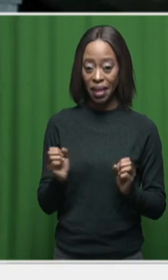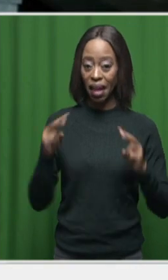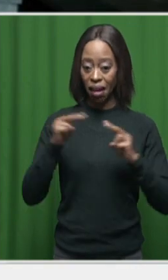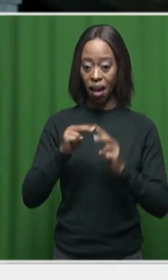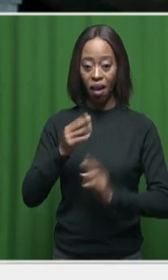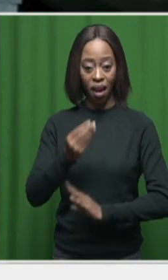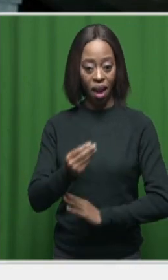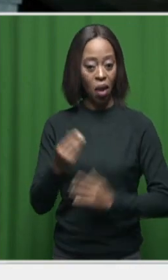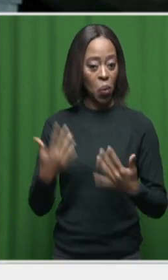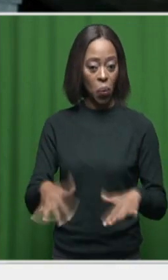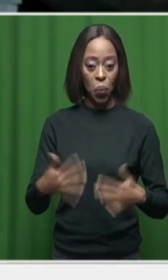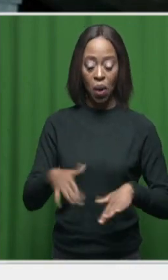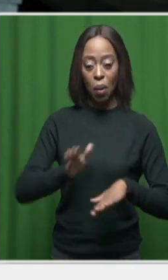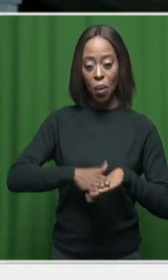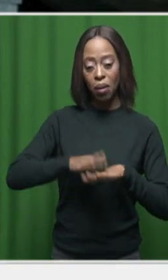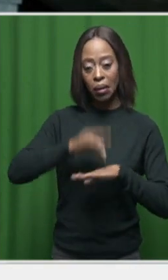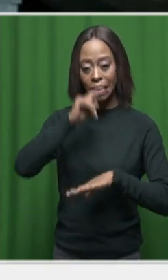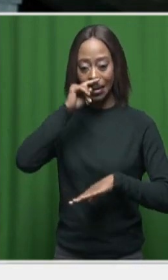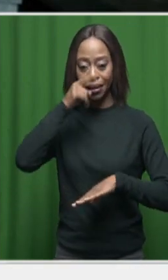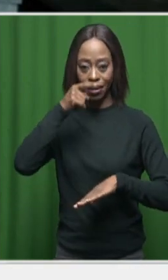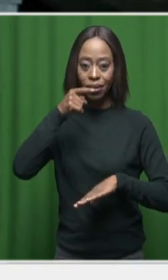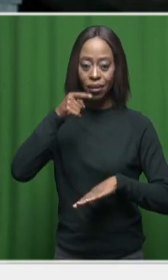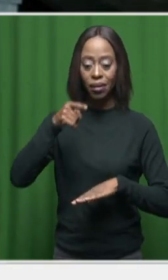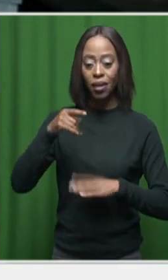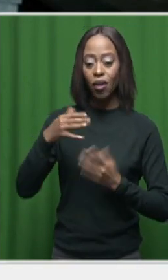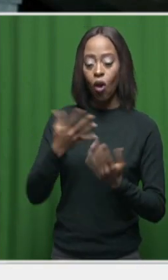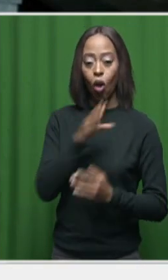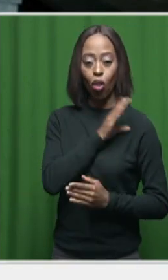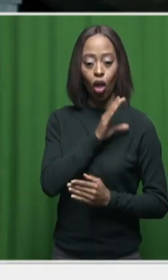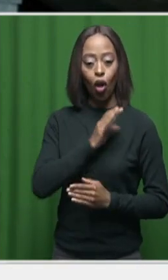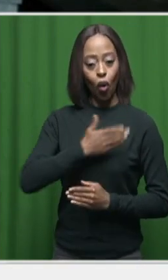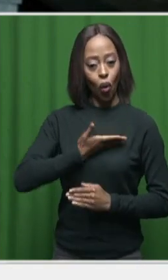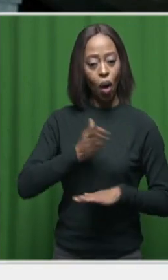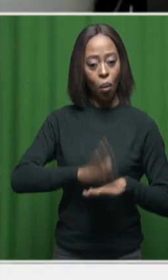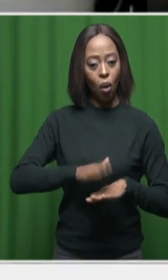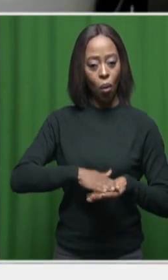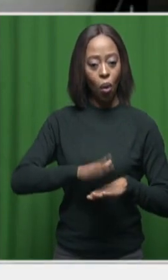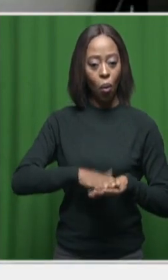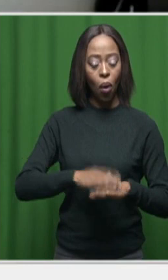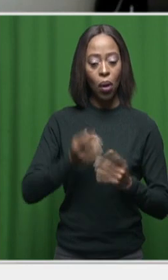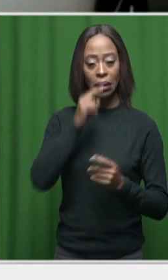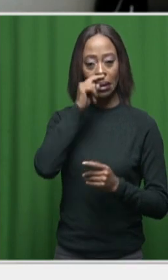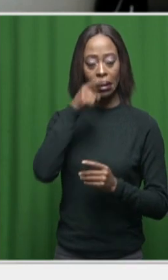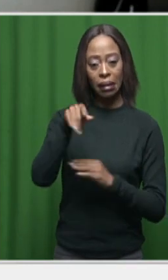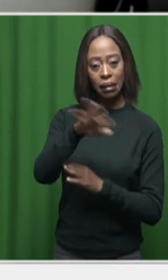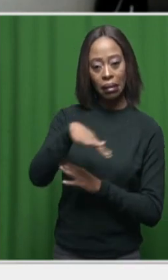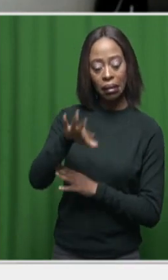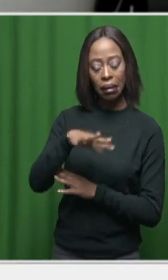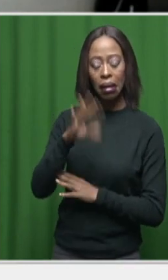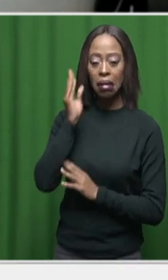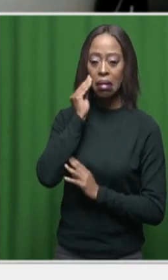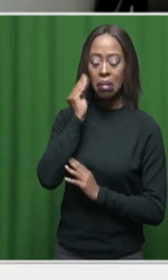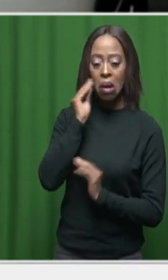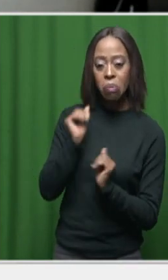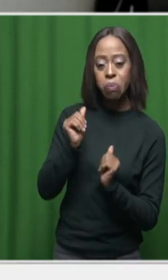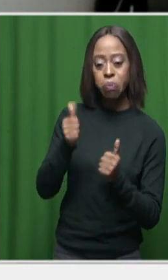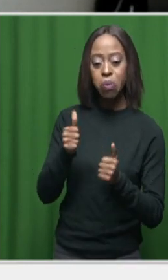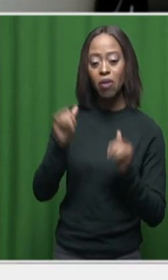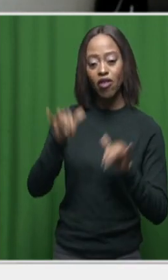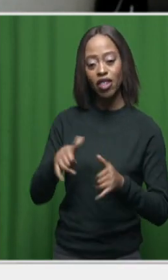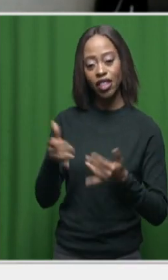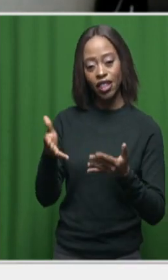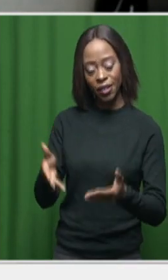existed at the more luxurious end of the market for clients wanting more upmarket and exclusive experience when staying at